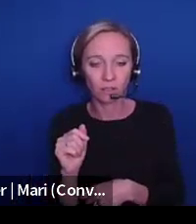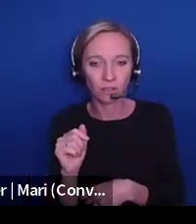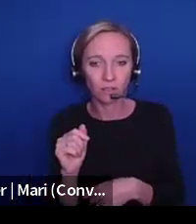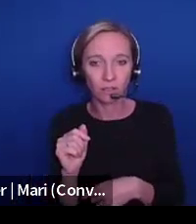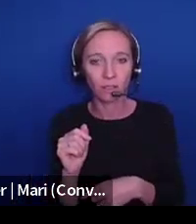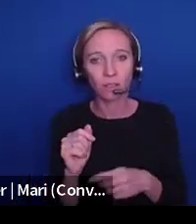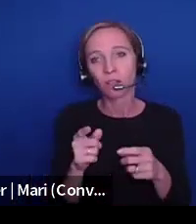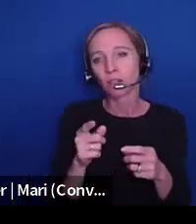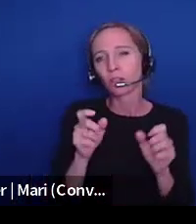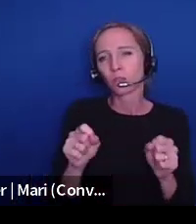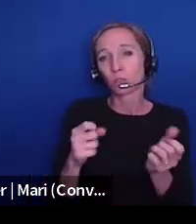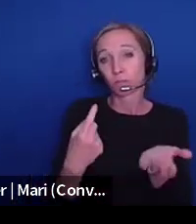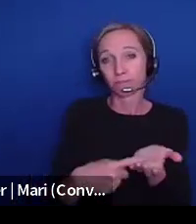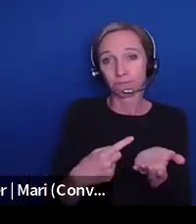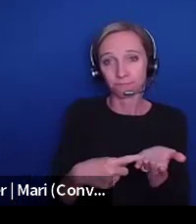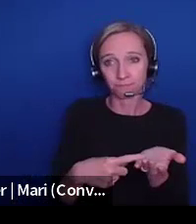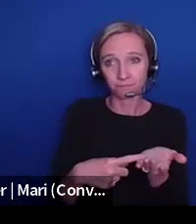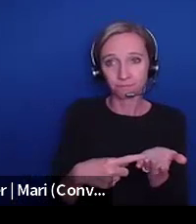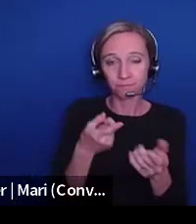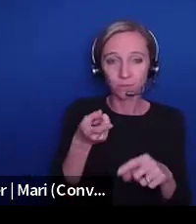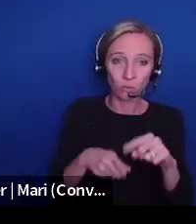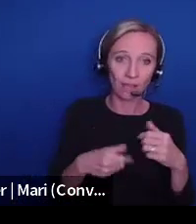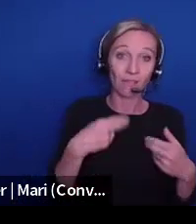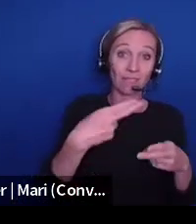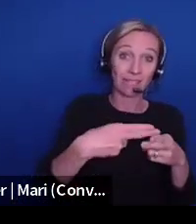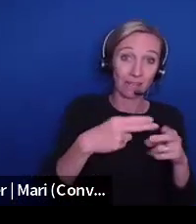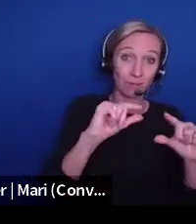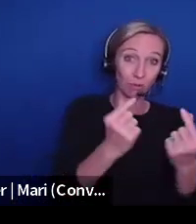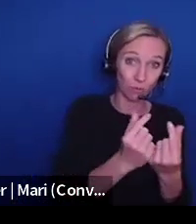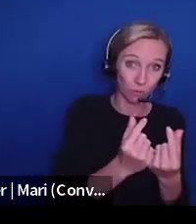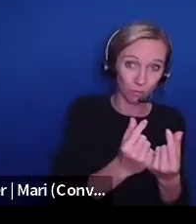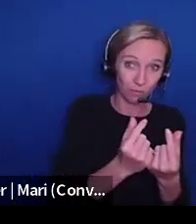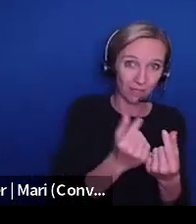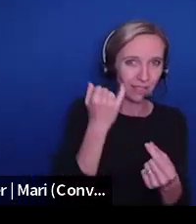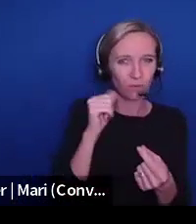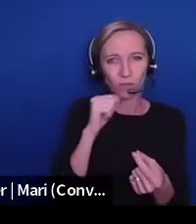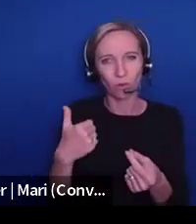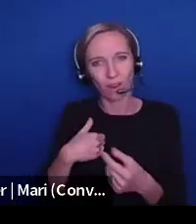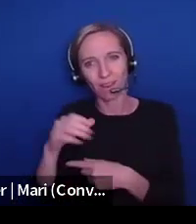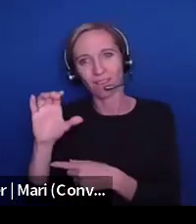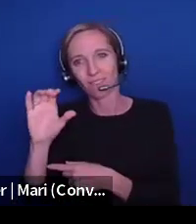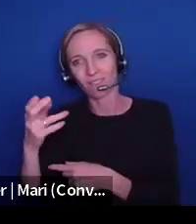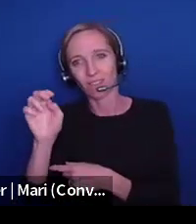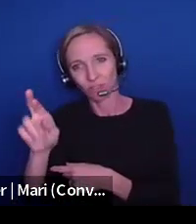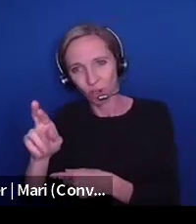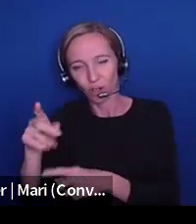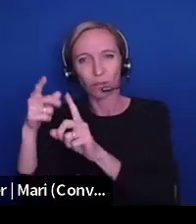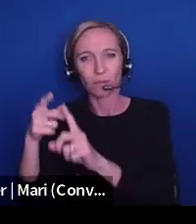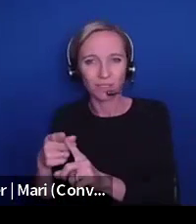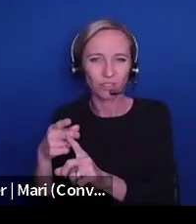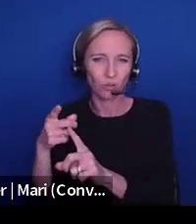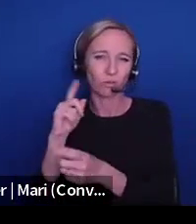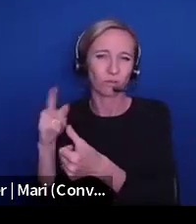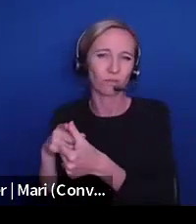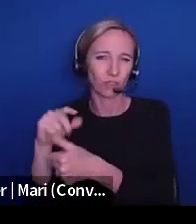one could argue that we cannot have the name of the group if we don't have a charter with missions and goals